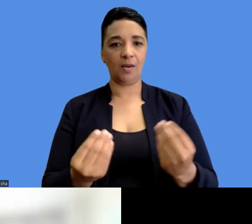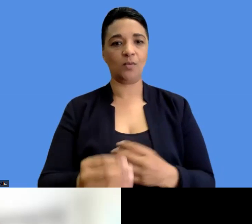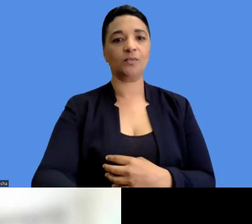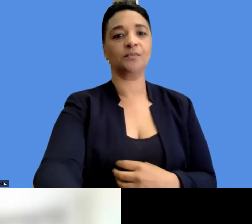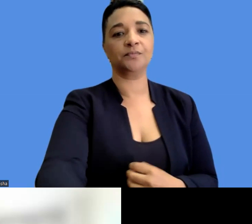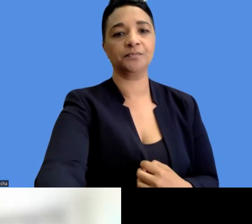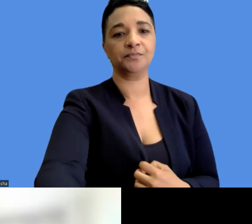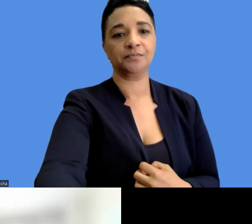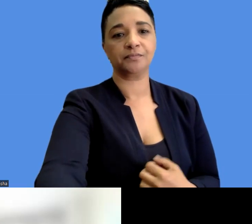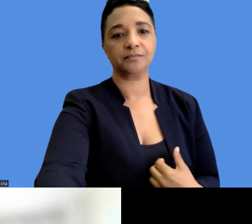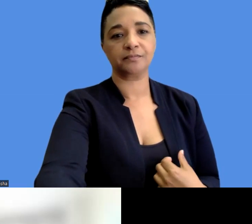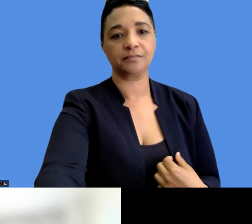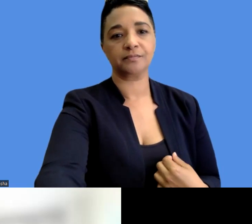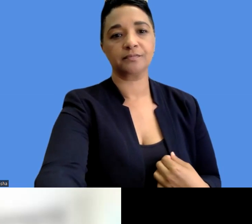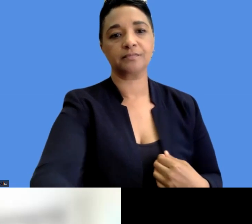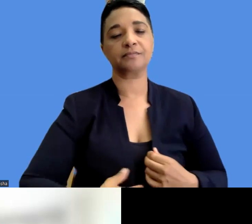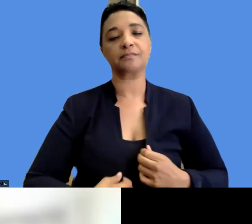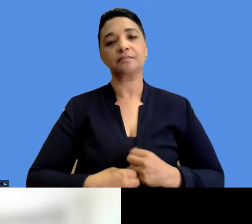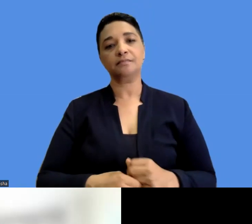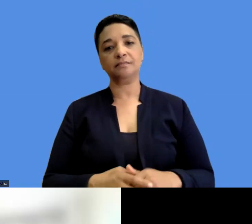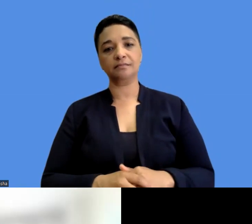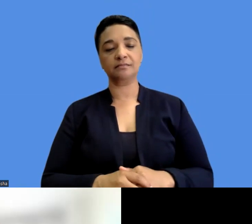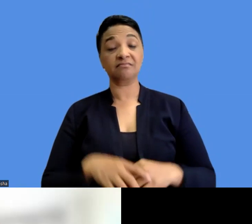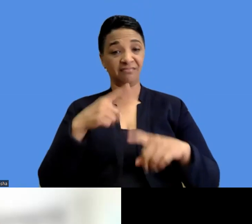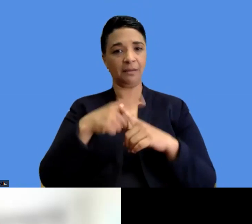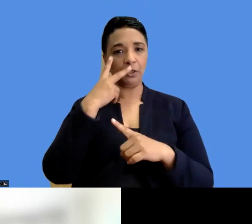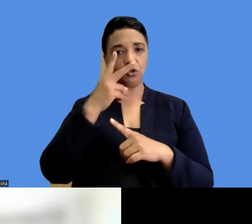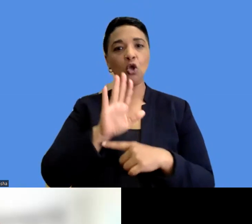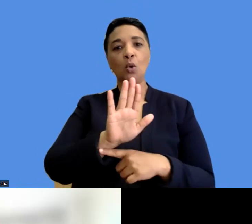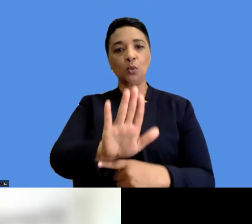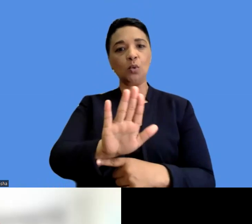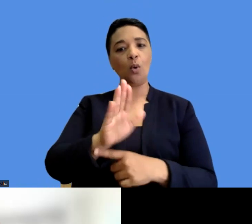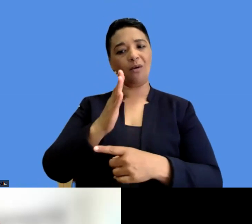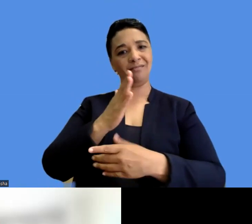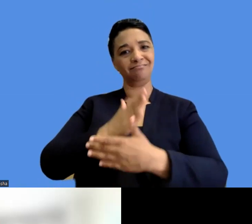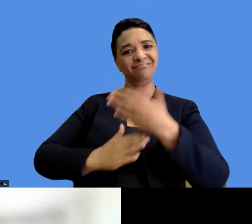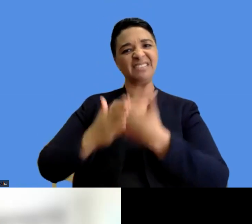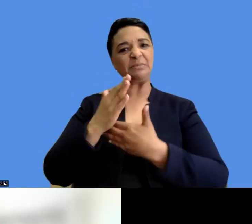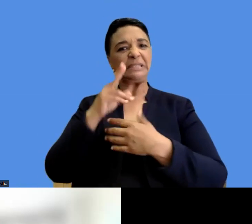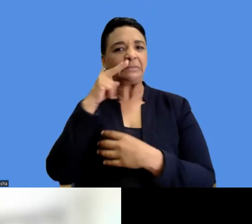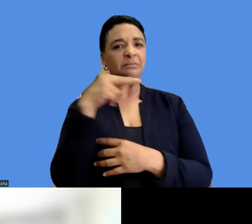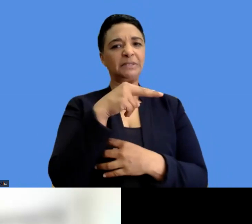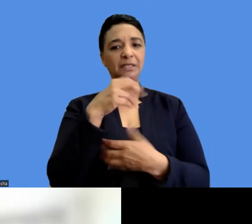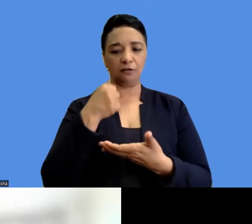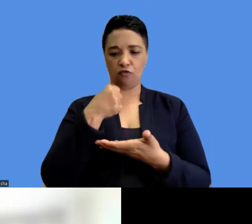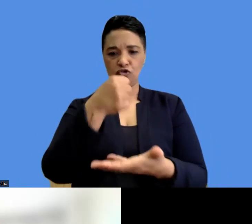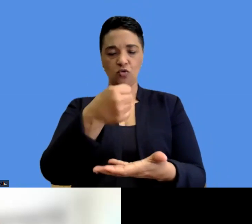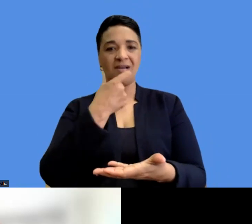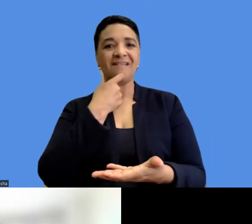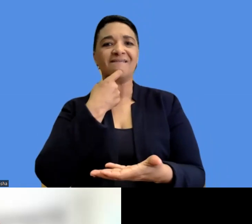so far. From your perspective, from perspective of donors, what is